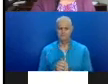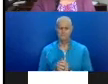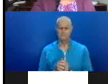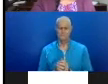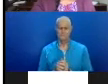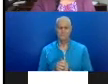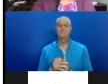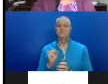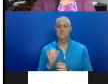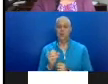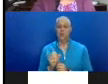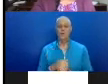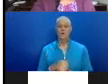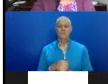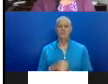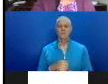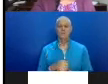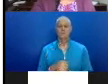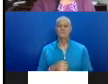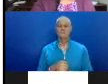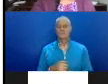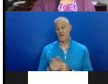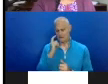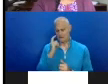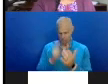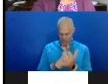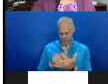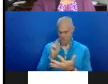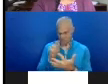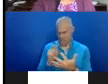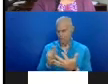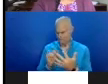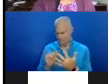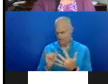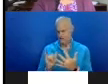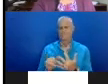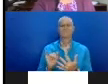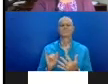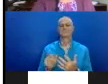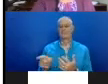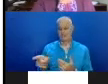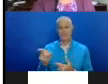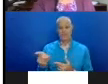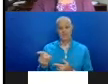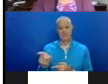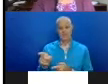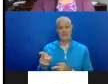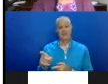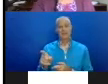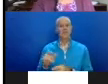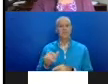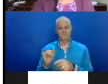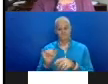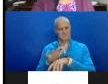so um, so I just recognized some of those threads, and as a result of that, then she ended up flying me